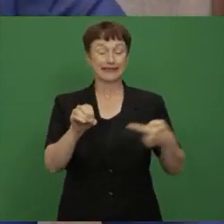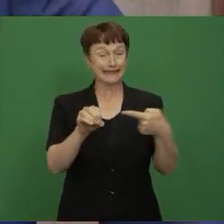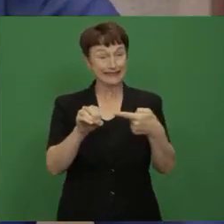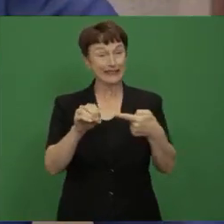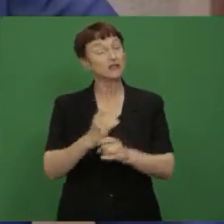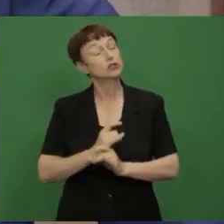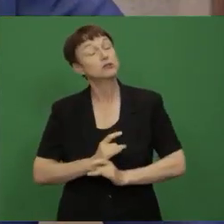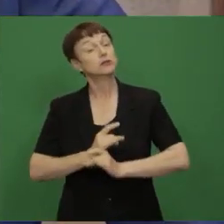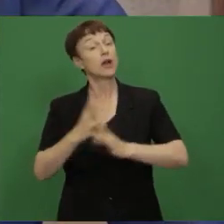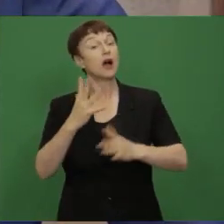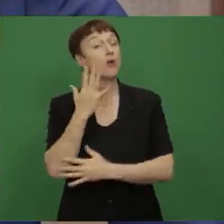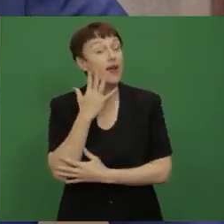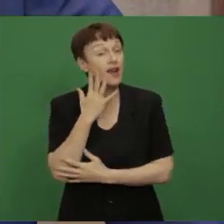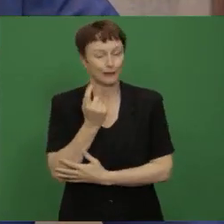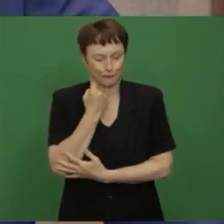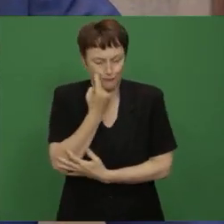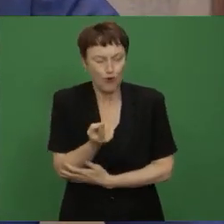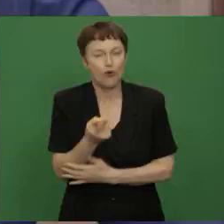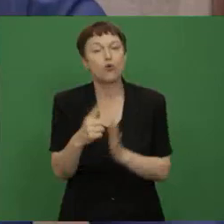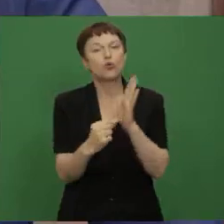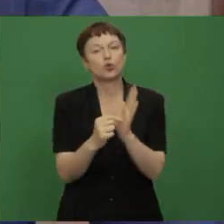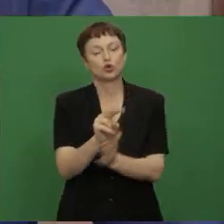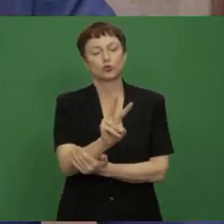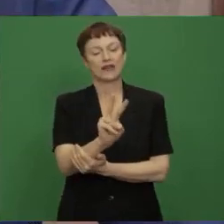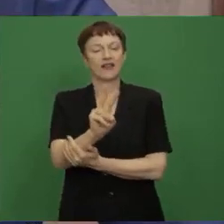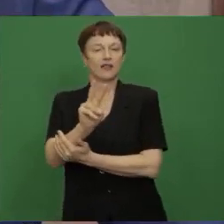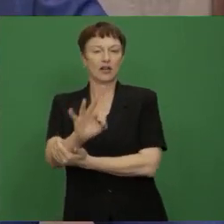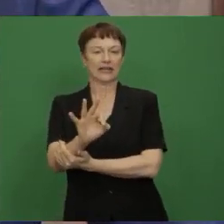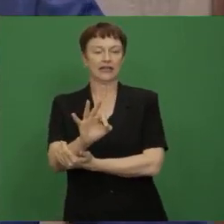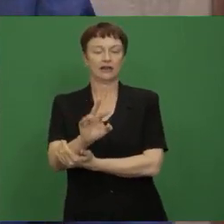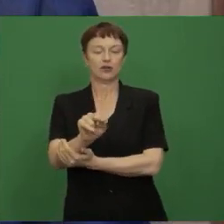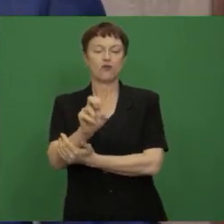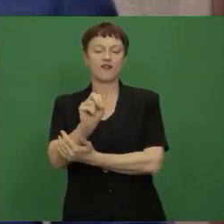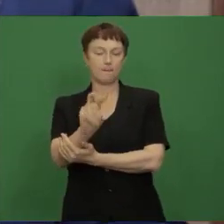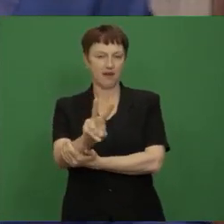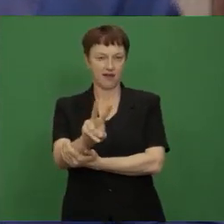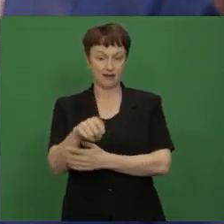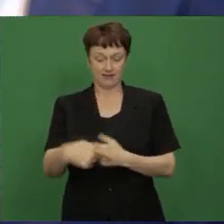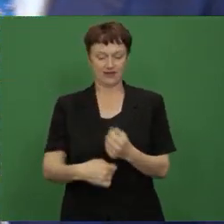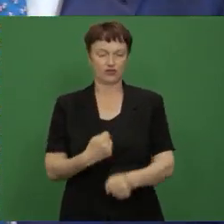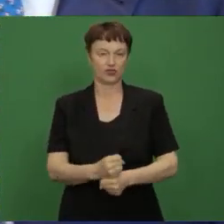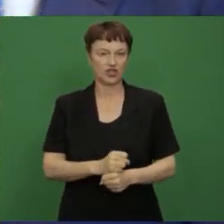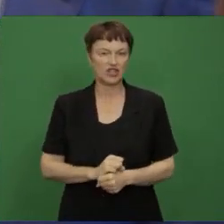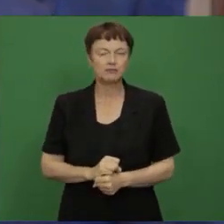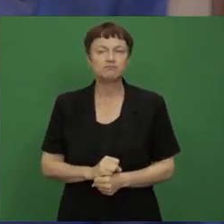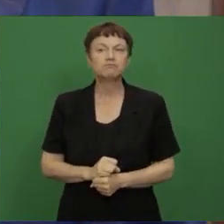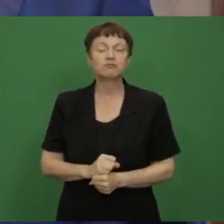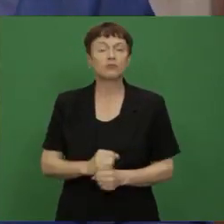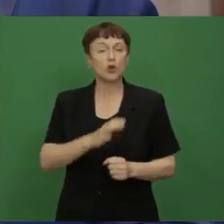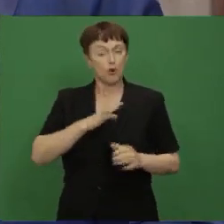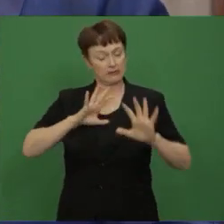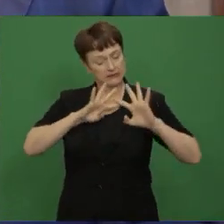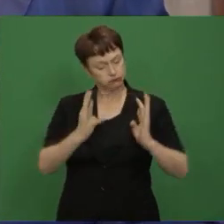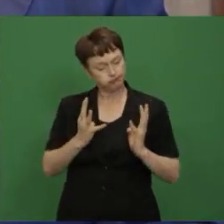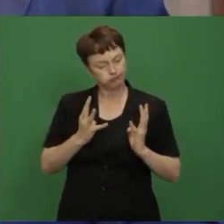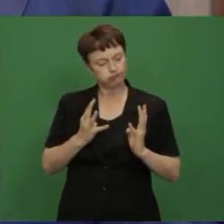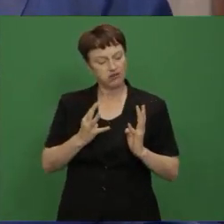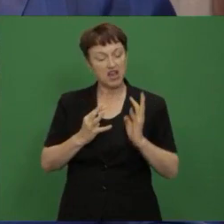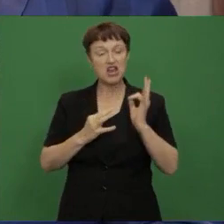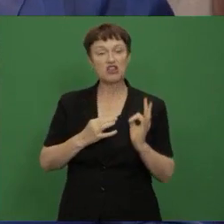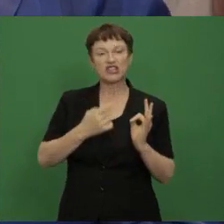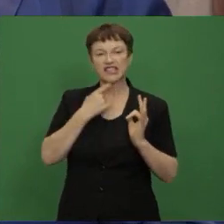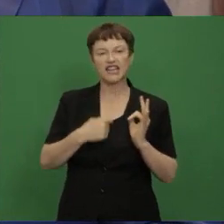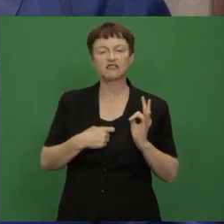2018. 3 members preferred an increase and 3 members preferred an unchanged stance.